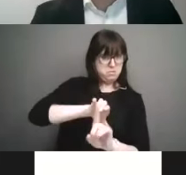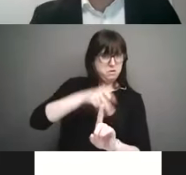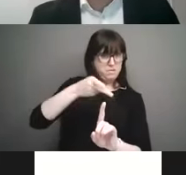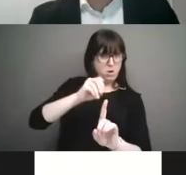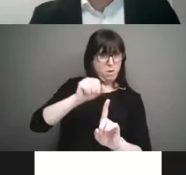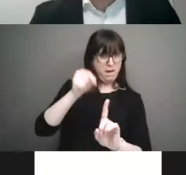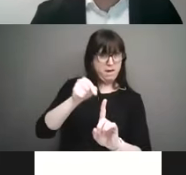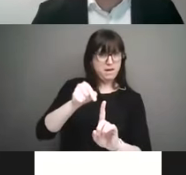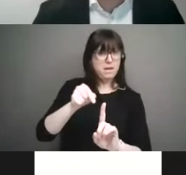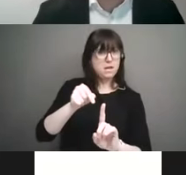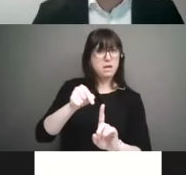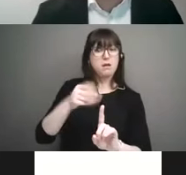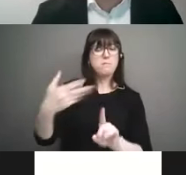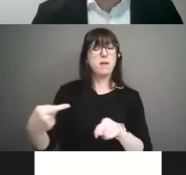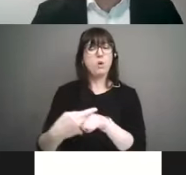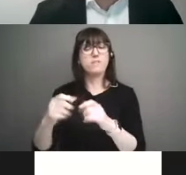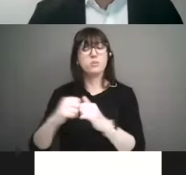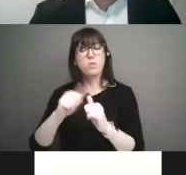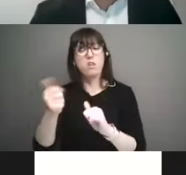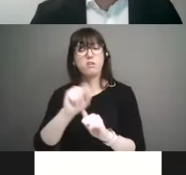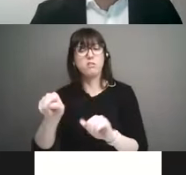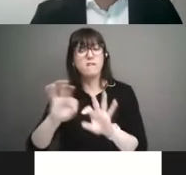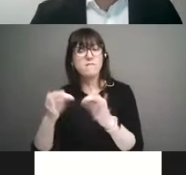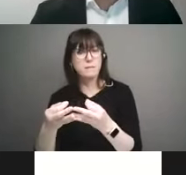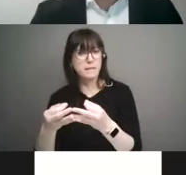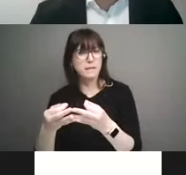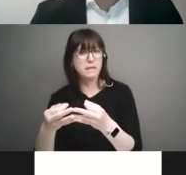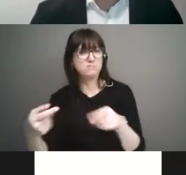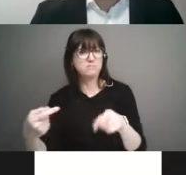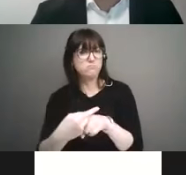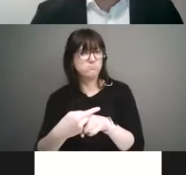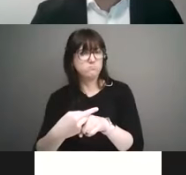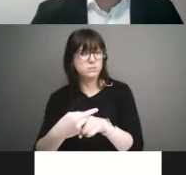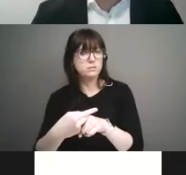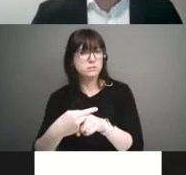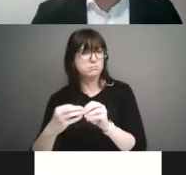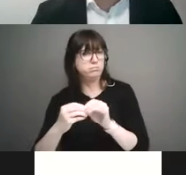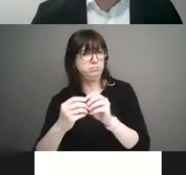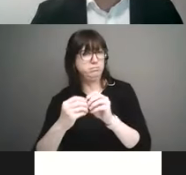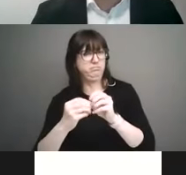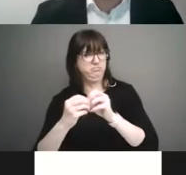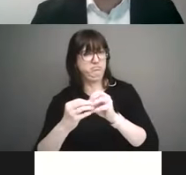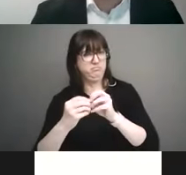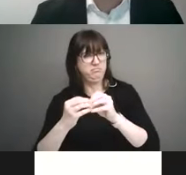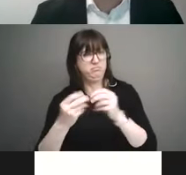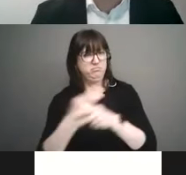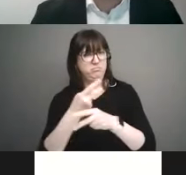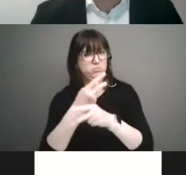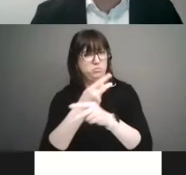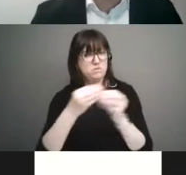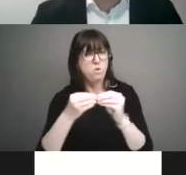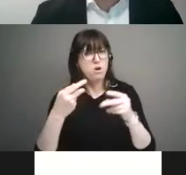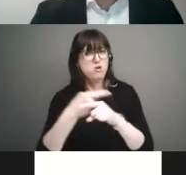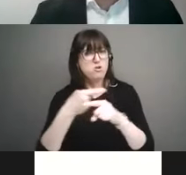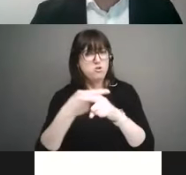have conflict with other members of the family. And that can lead to further and greater conflict down